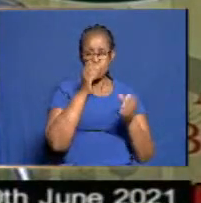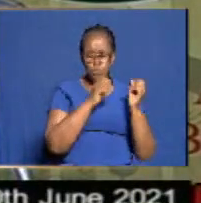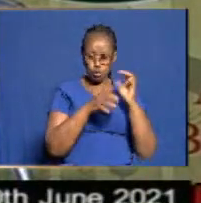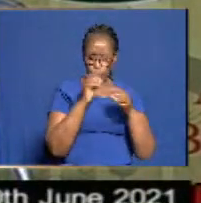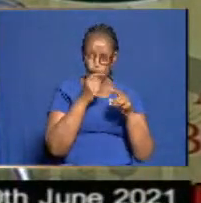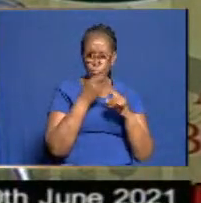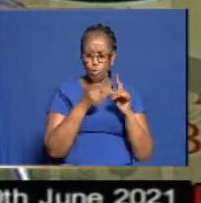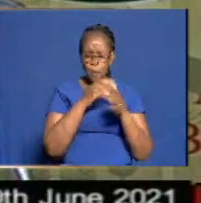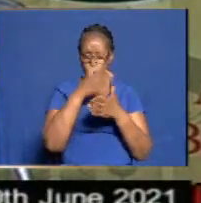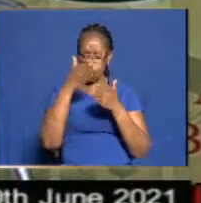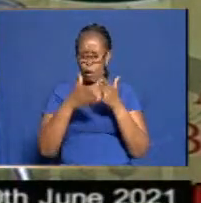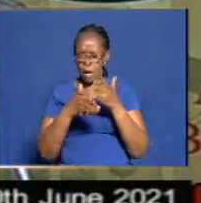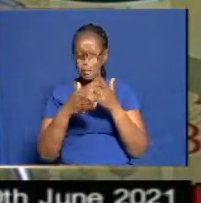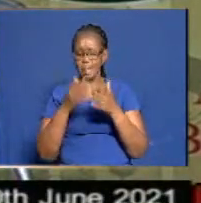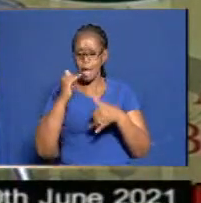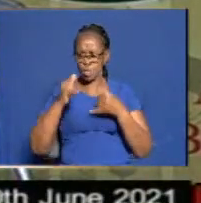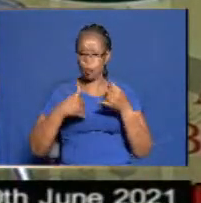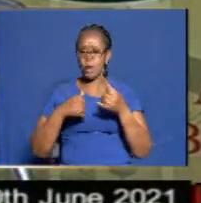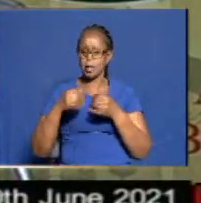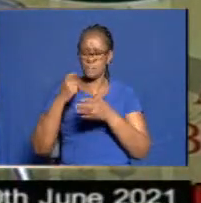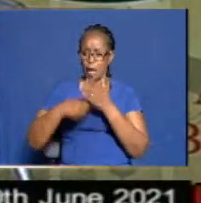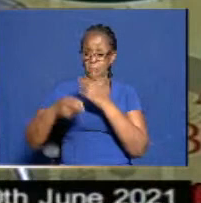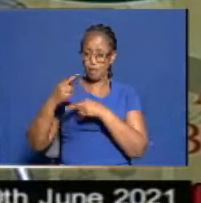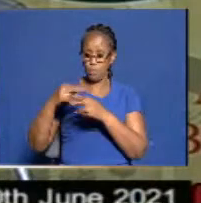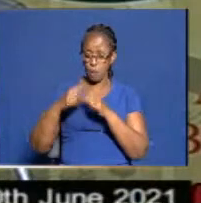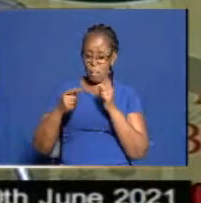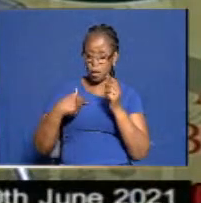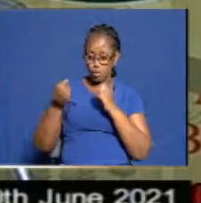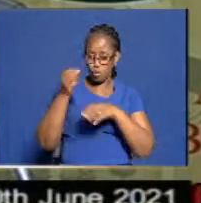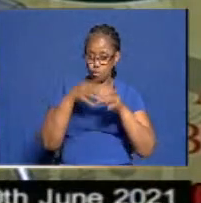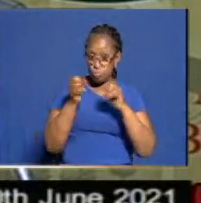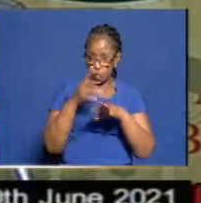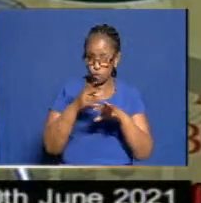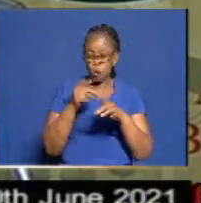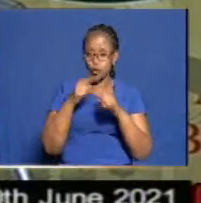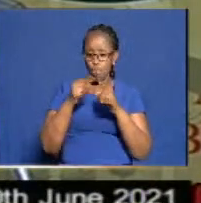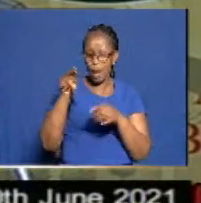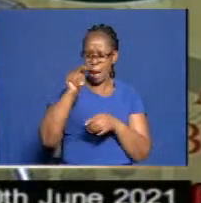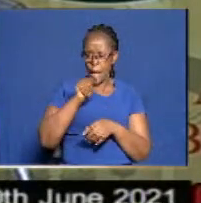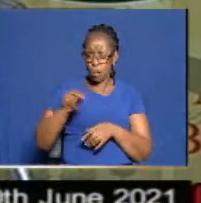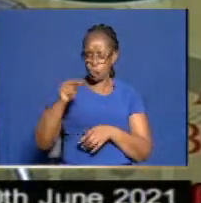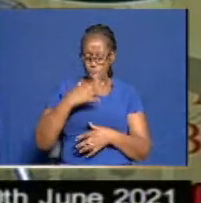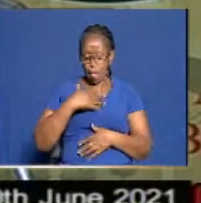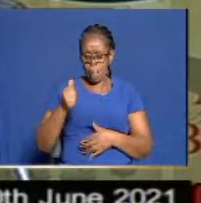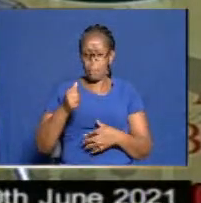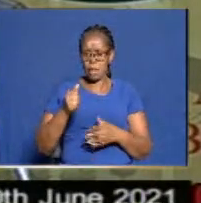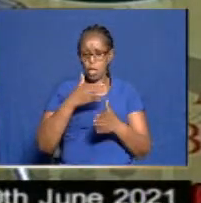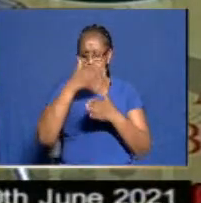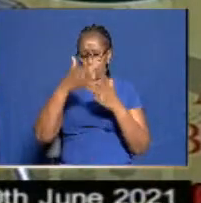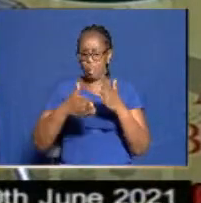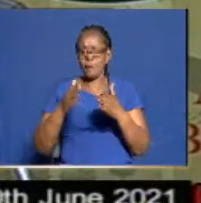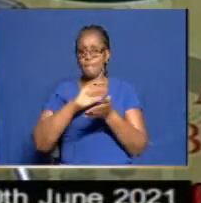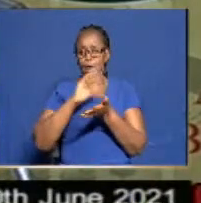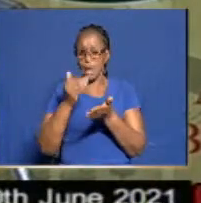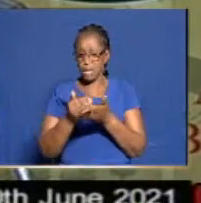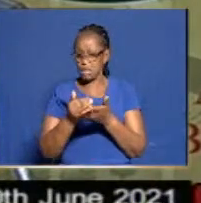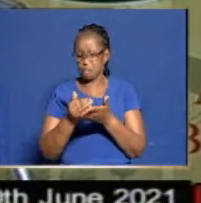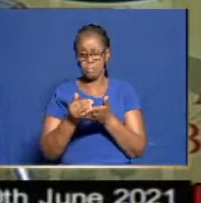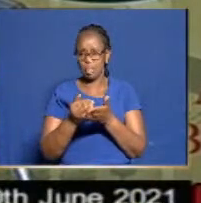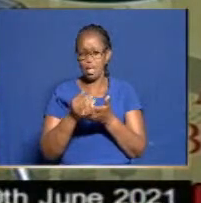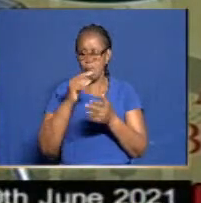relief. However, the contribution to the National Health Insurance Fund do not enjoy